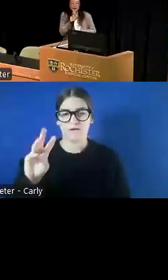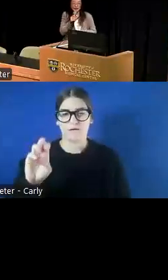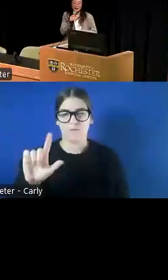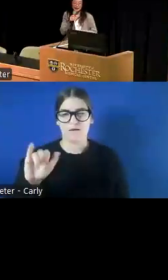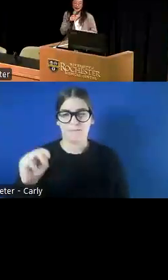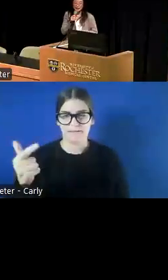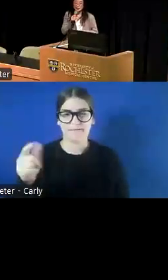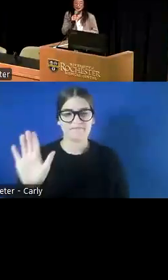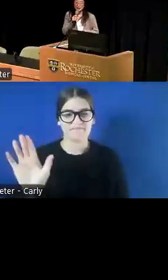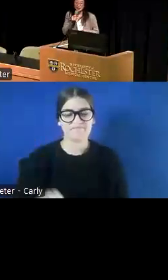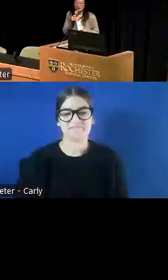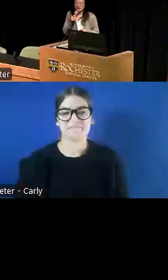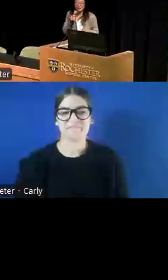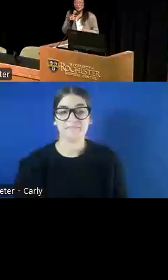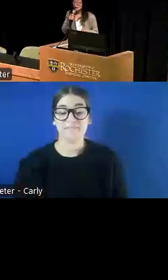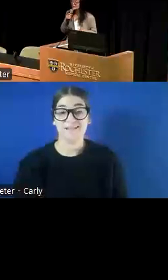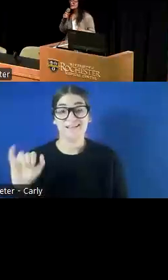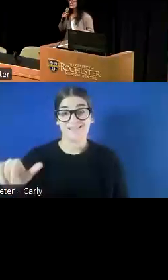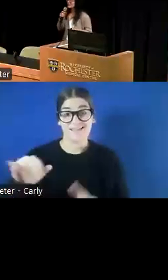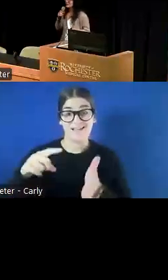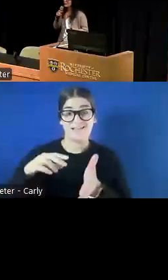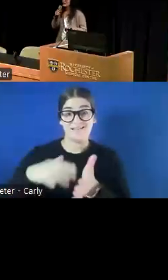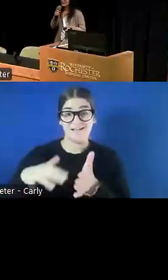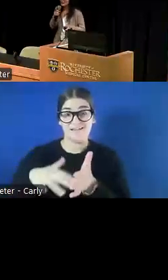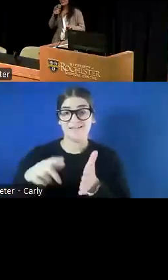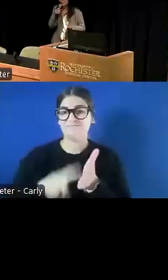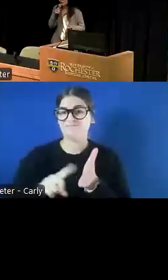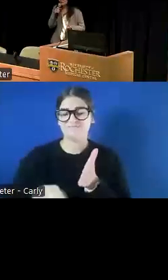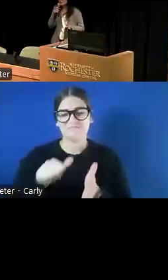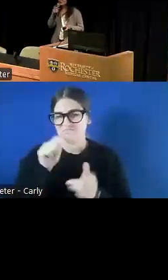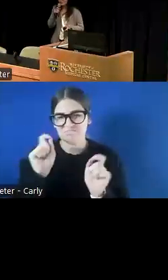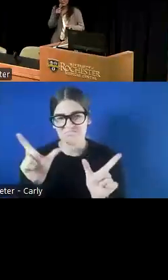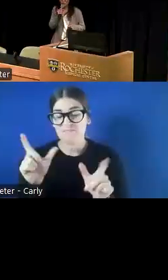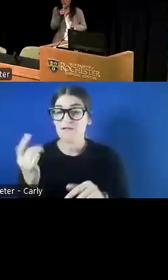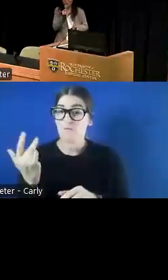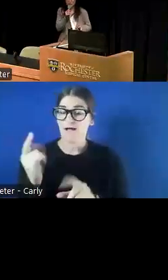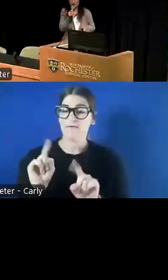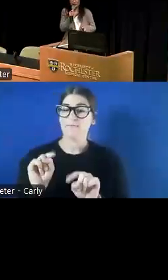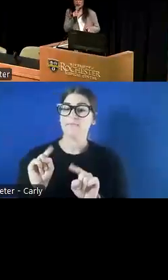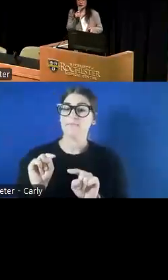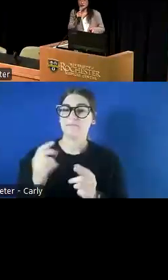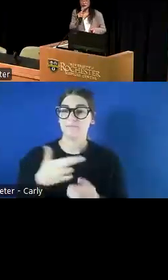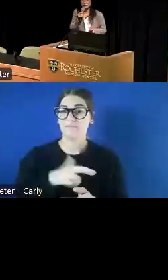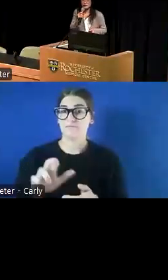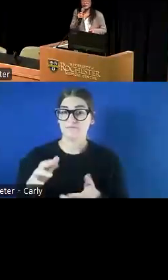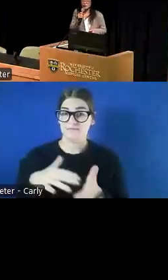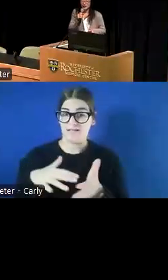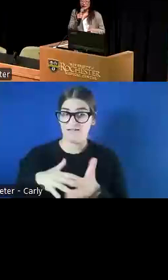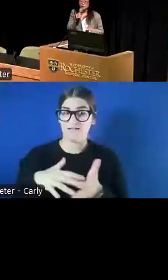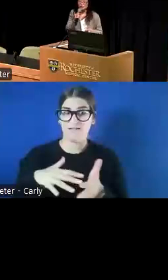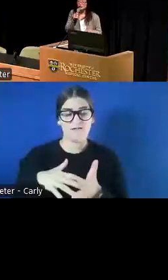he said that this study is not surprising, given that attending religious service regularly are known